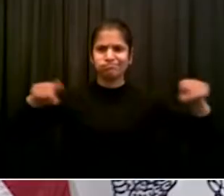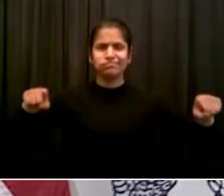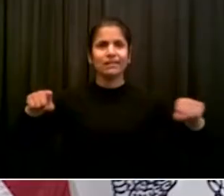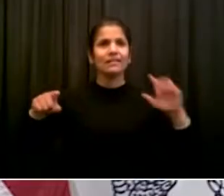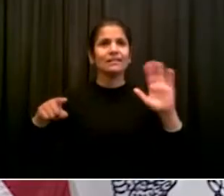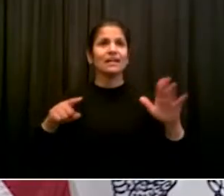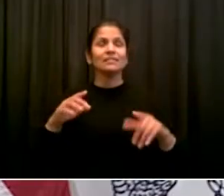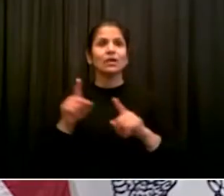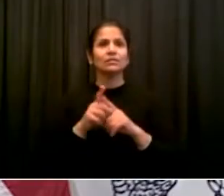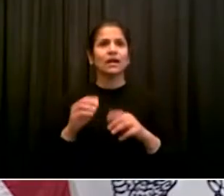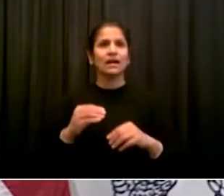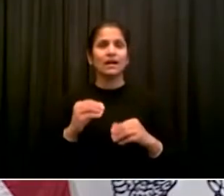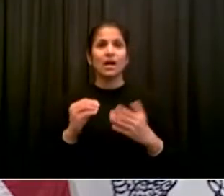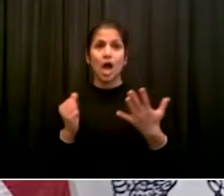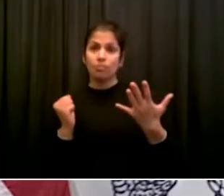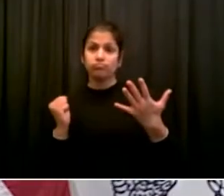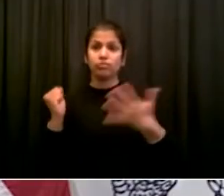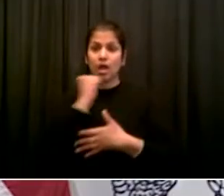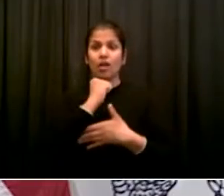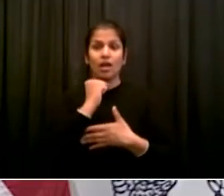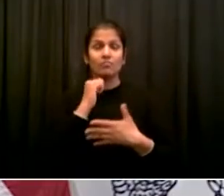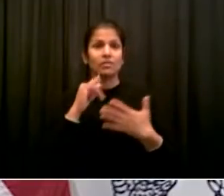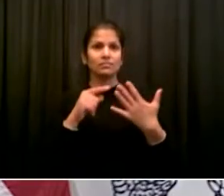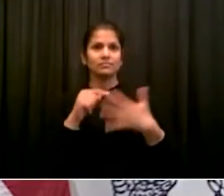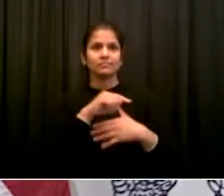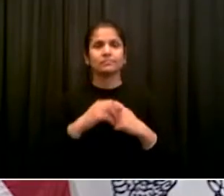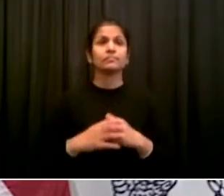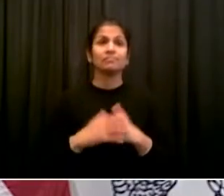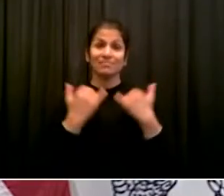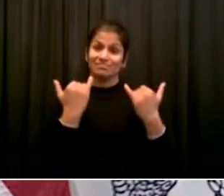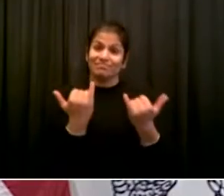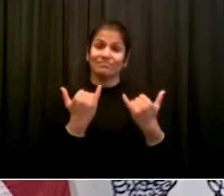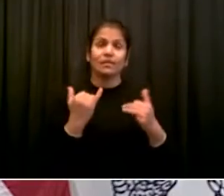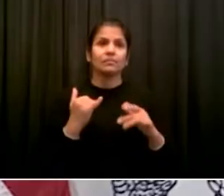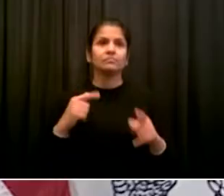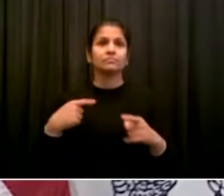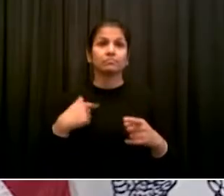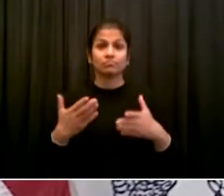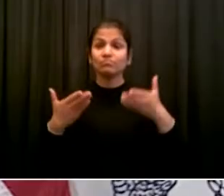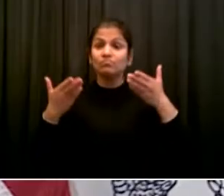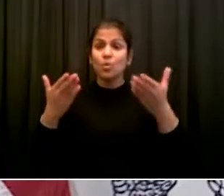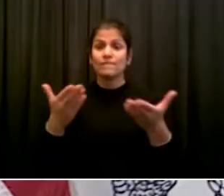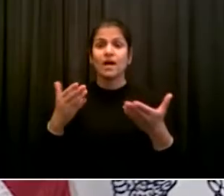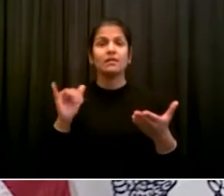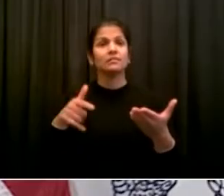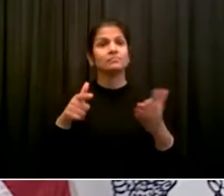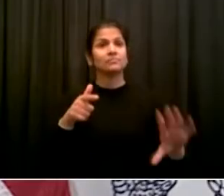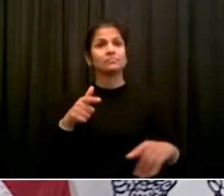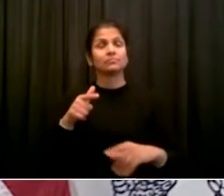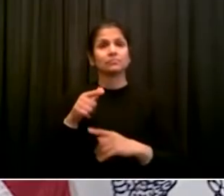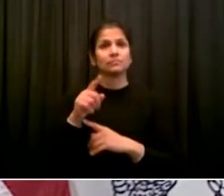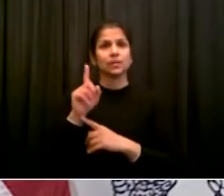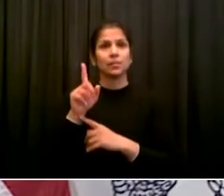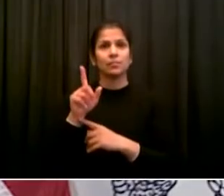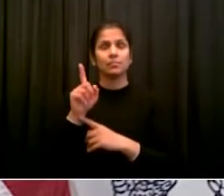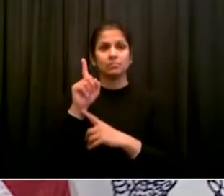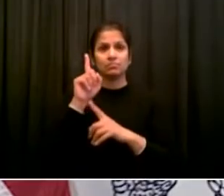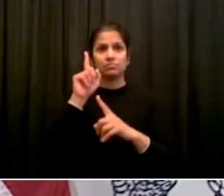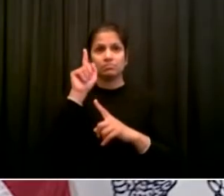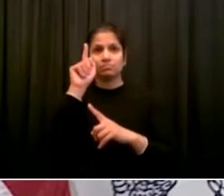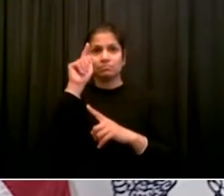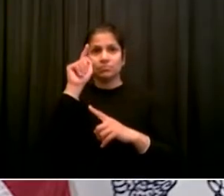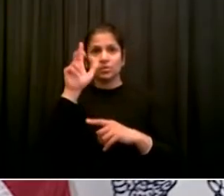further. So currently, we provide a 5-point preference for New York City residents in